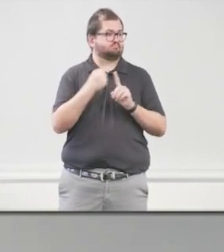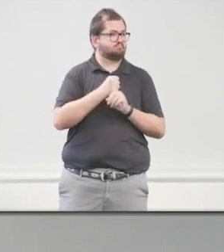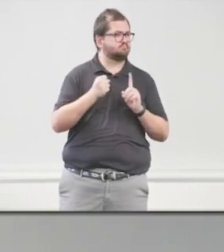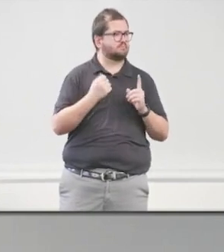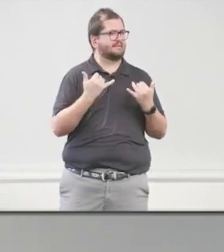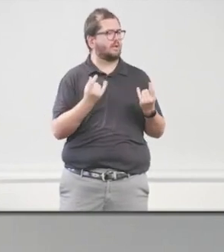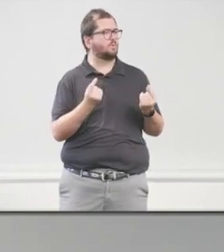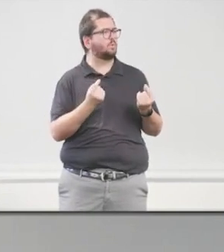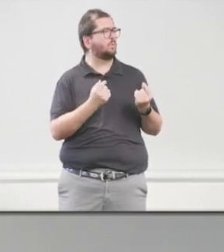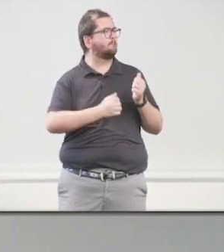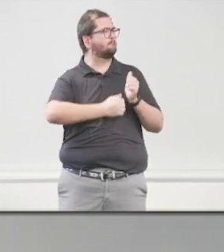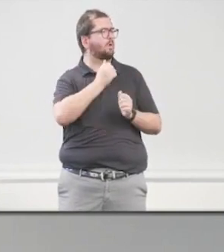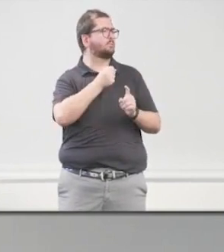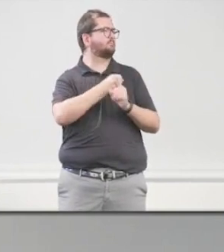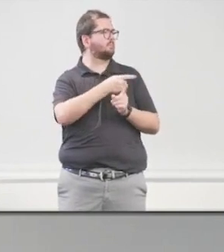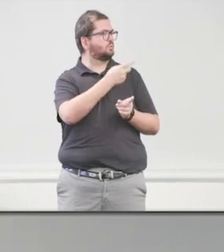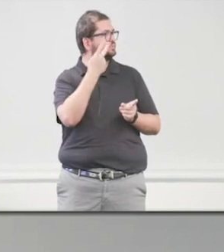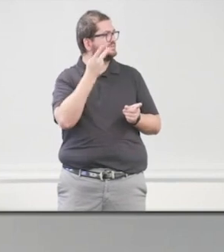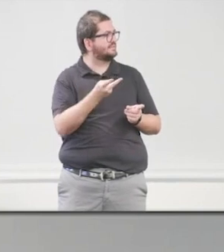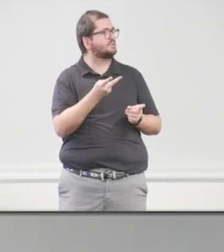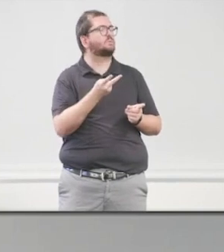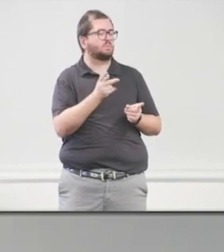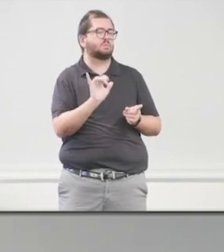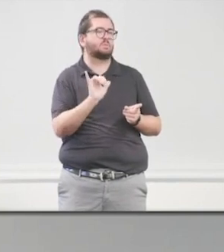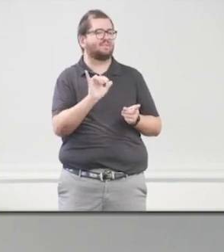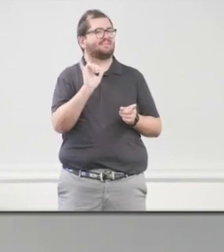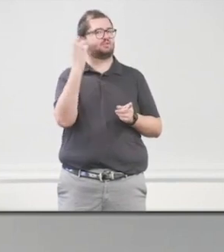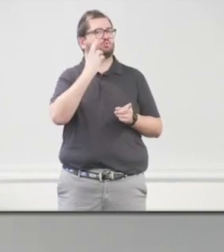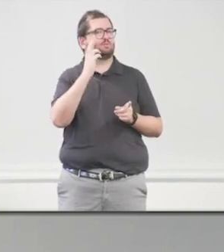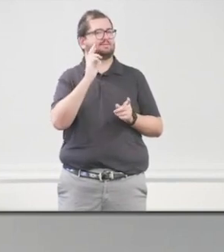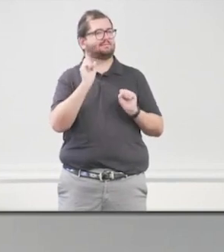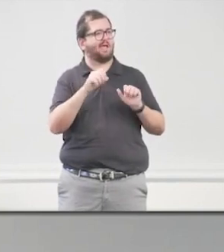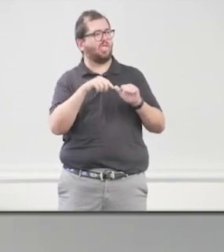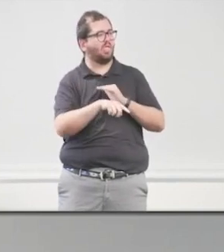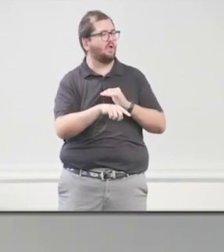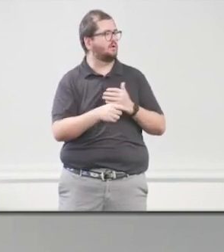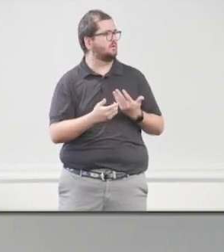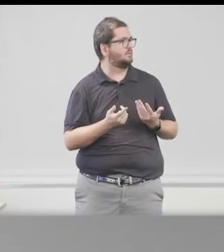that's made it through all of these defenses that is actually causing bad days for people, and what are you guys seeing out there?